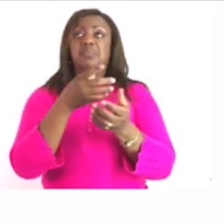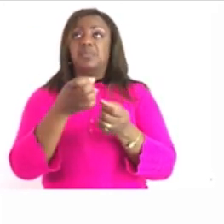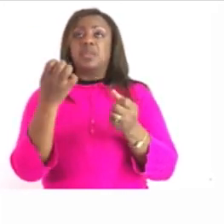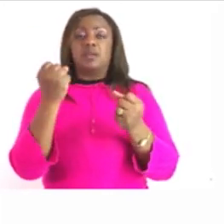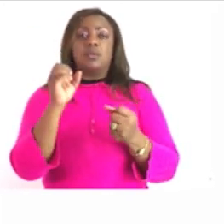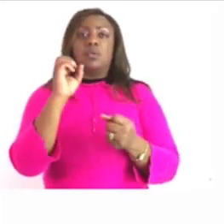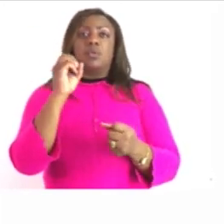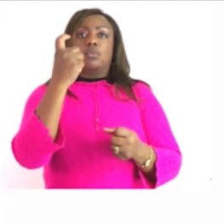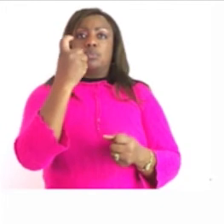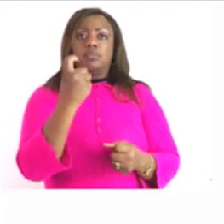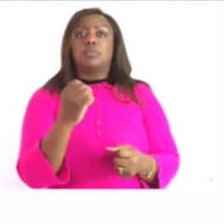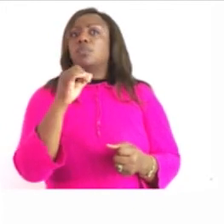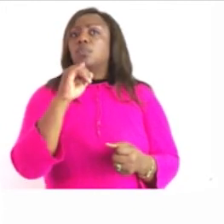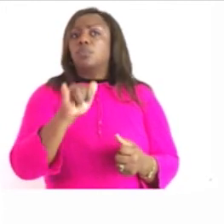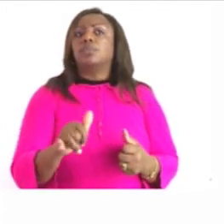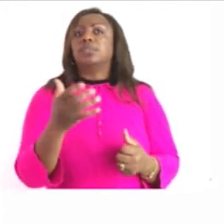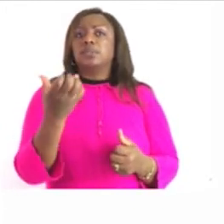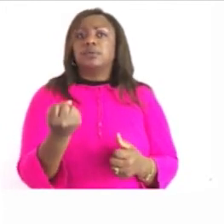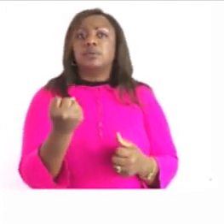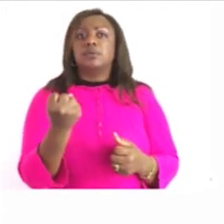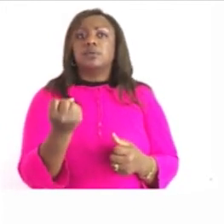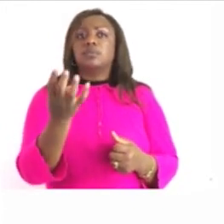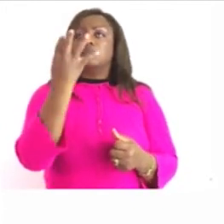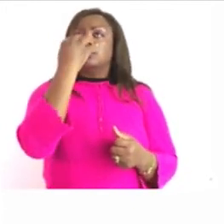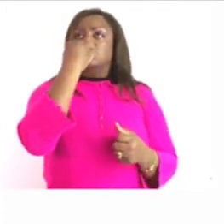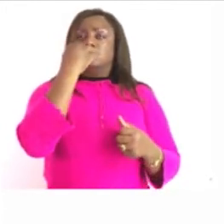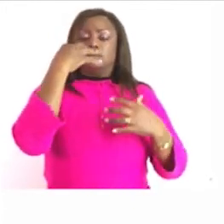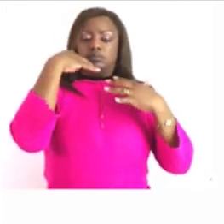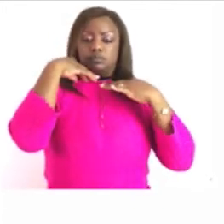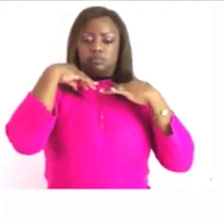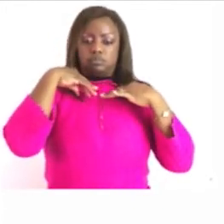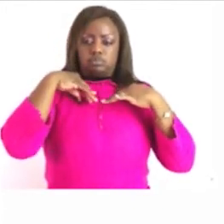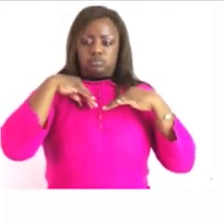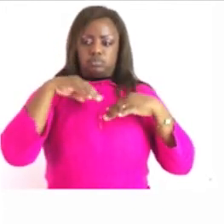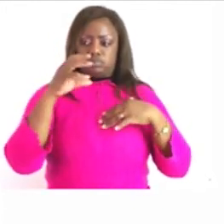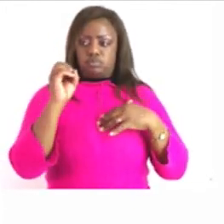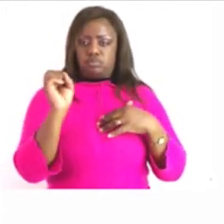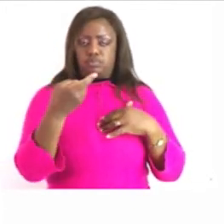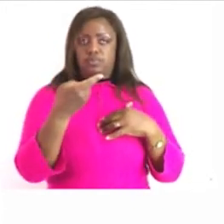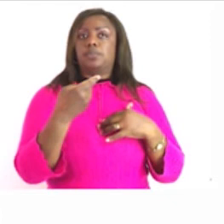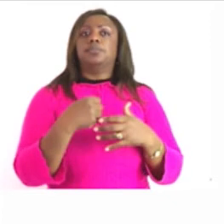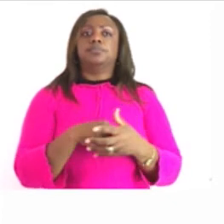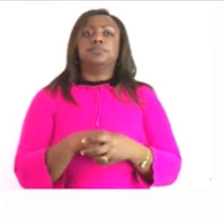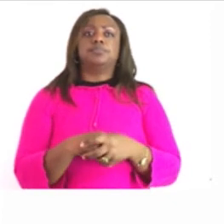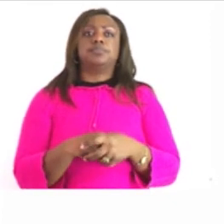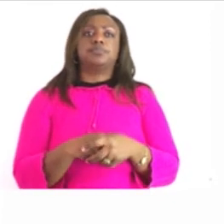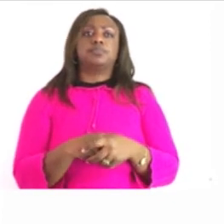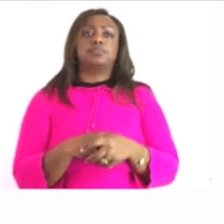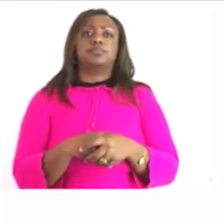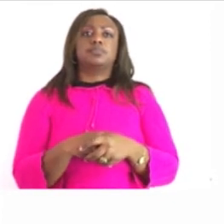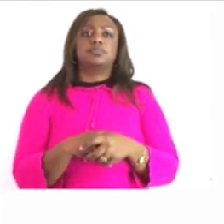oxygen that we need in our bodies. That oxygen-rich air from the environment enter our bodies through the nose,